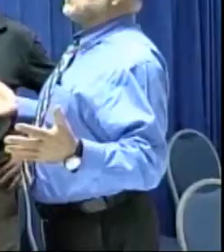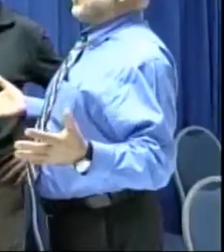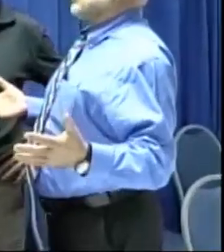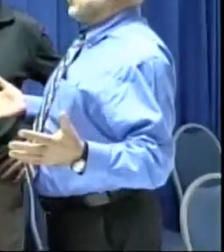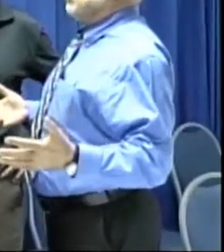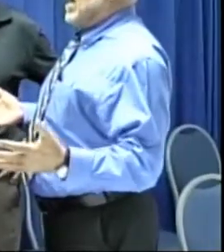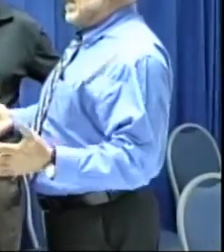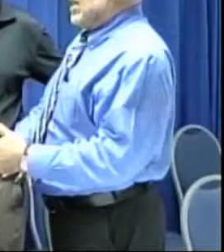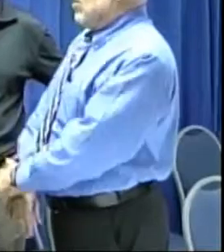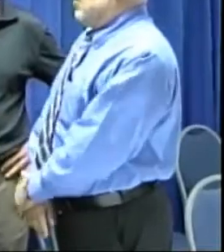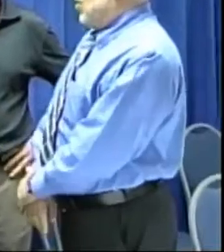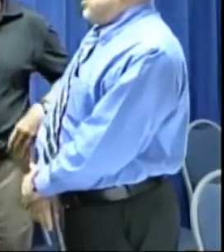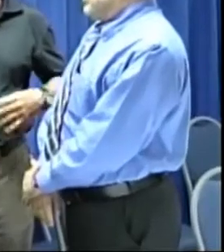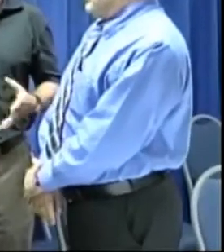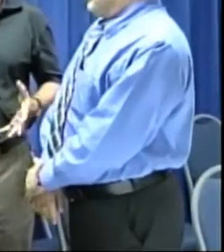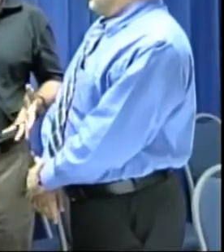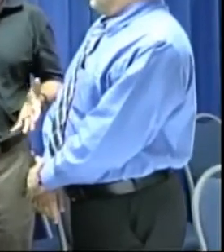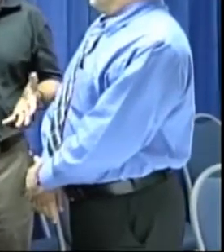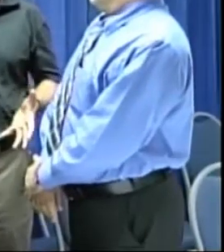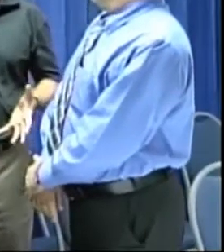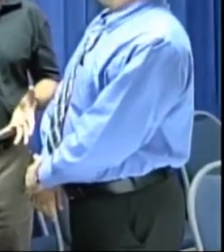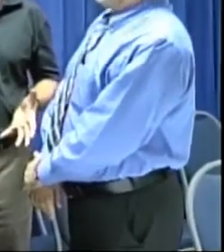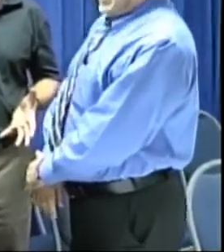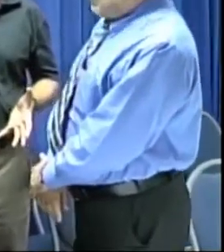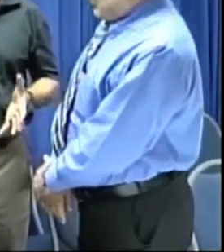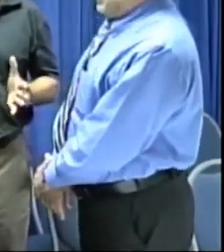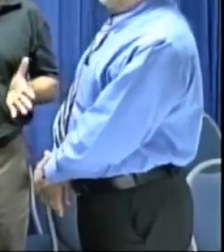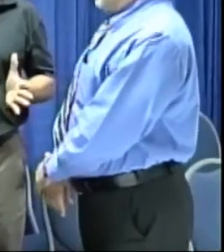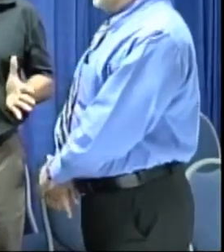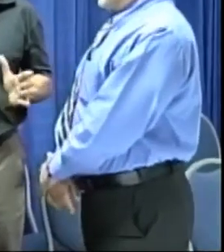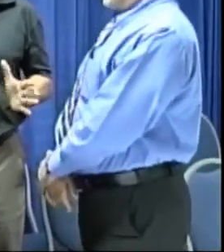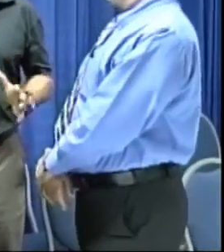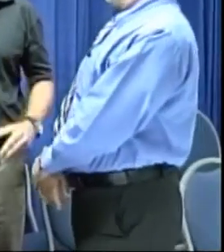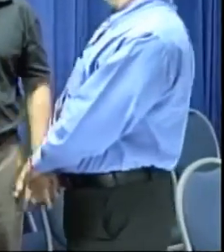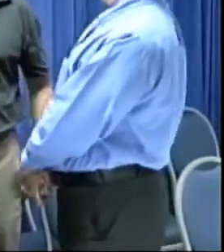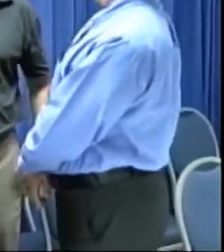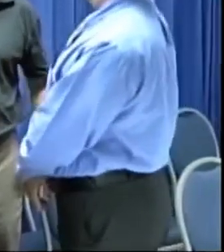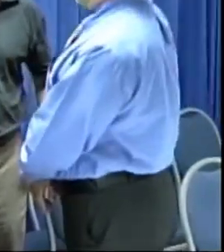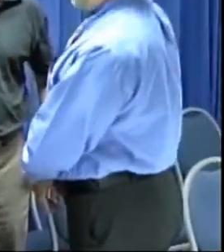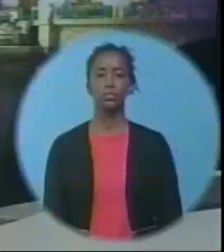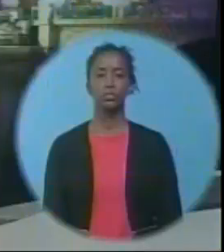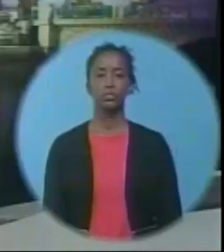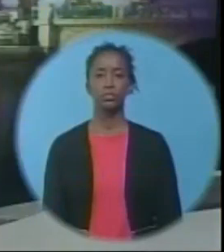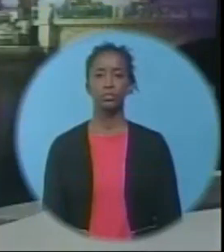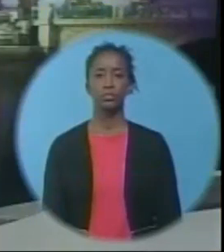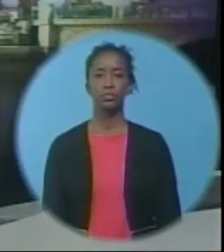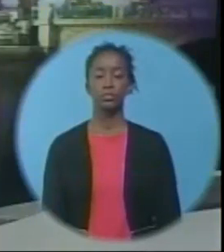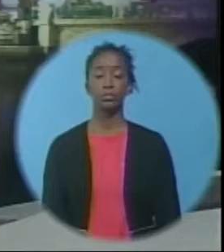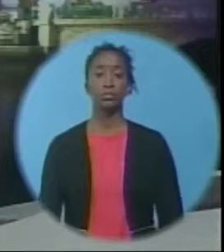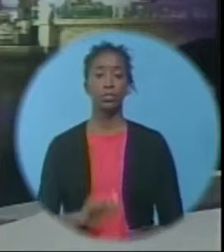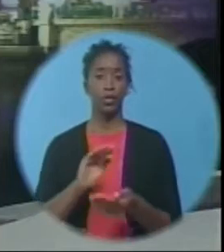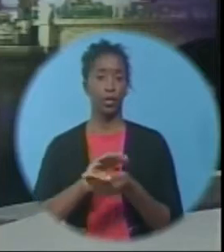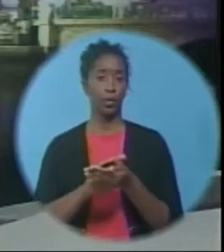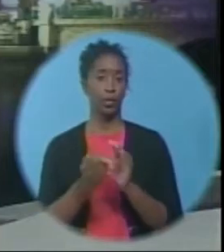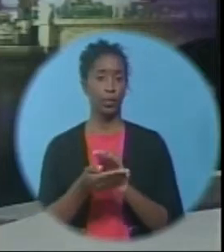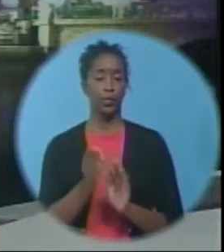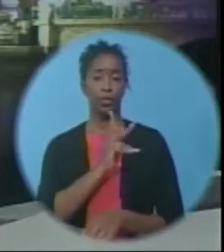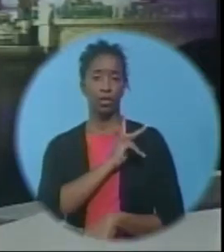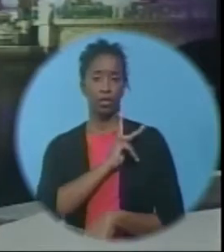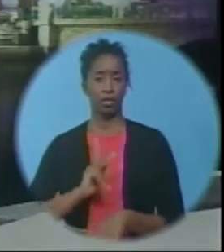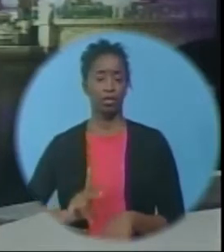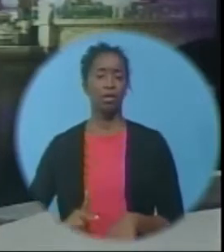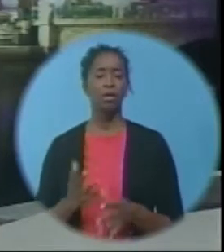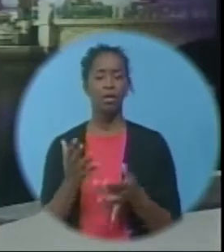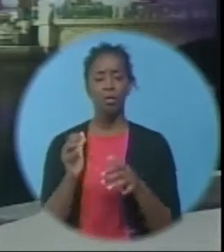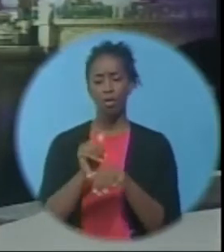and respond accordingly. Kareem Smith, CBC News. Burger King Barbados' efforts to